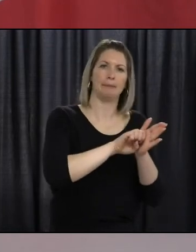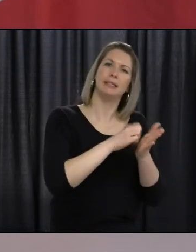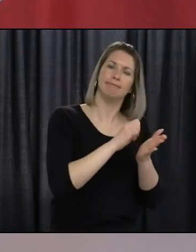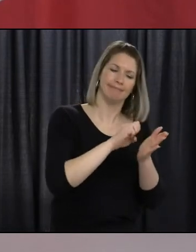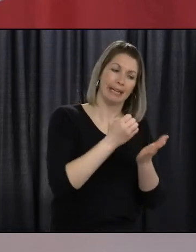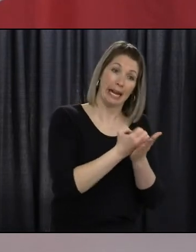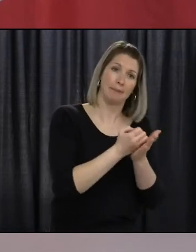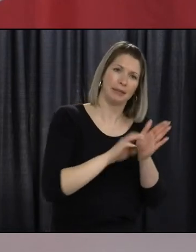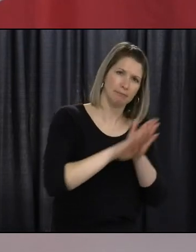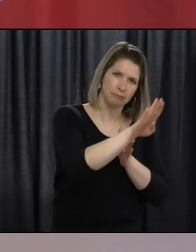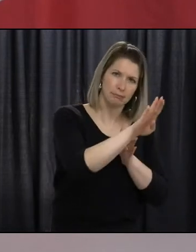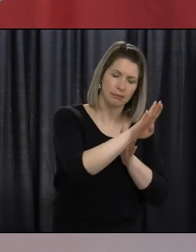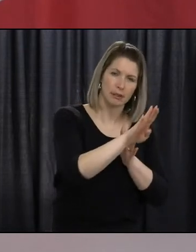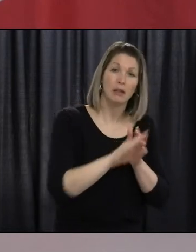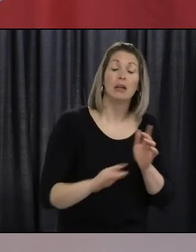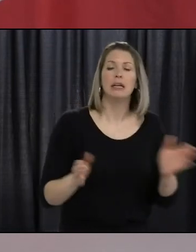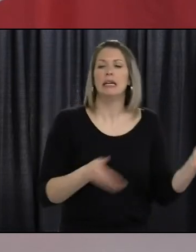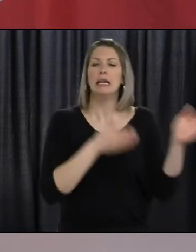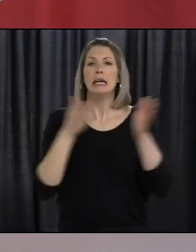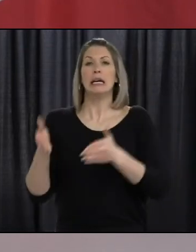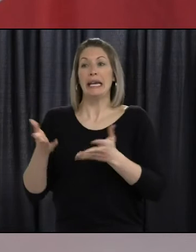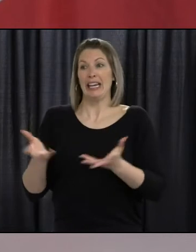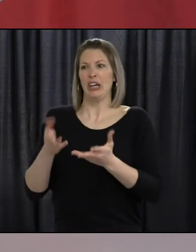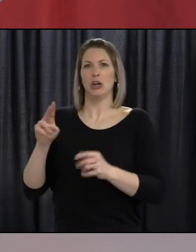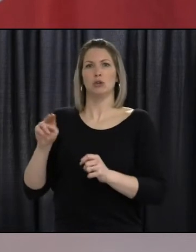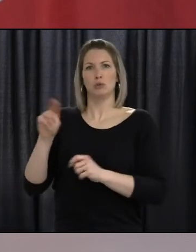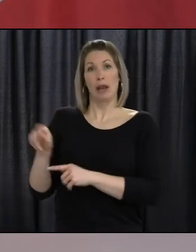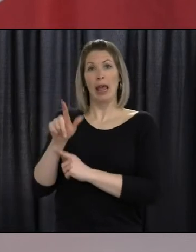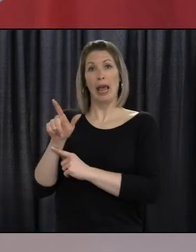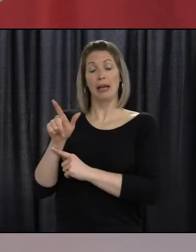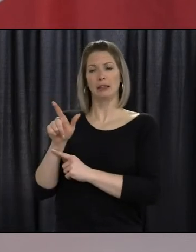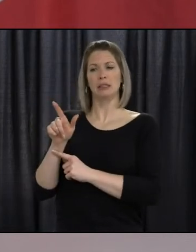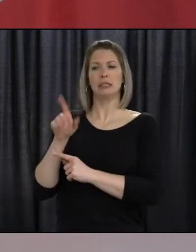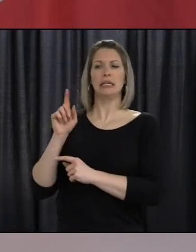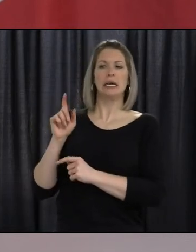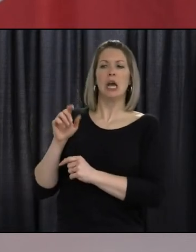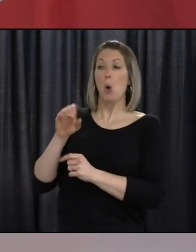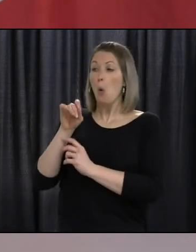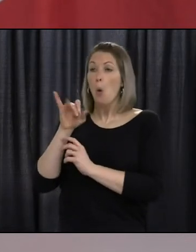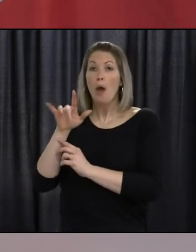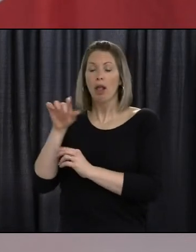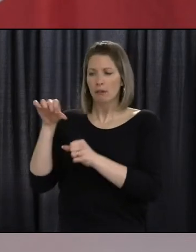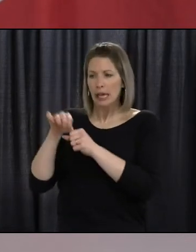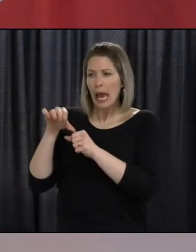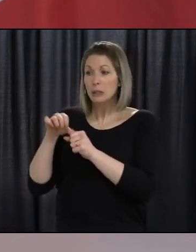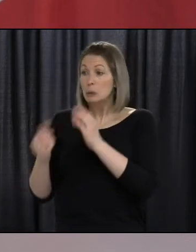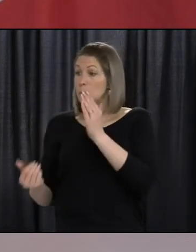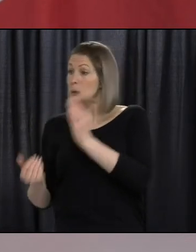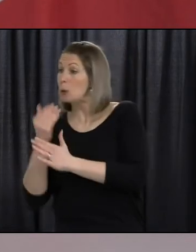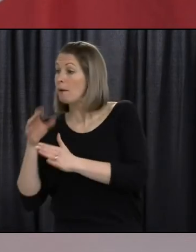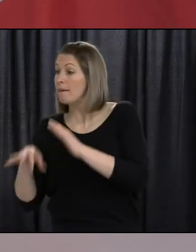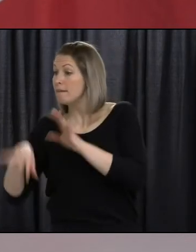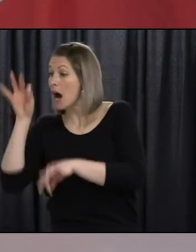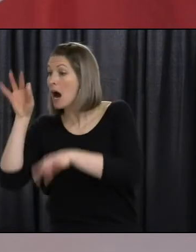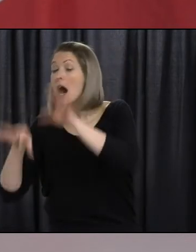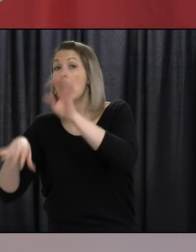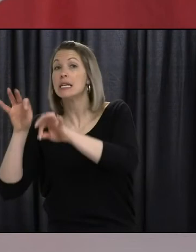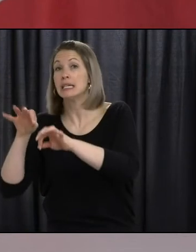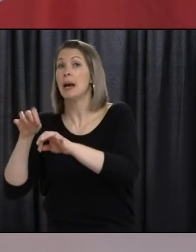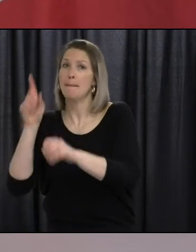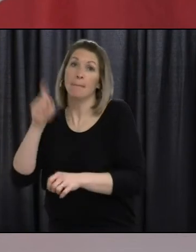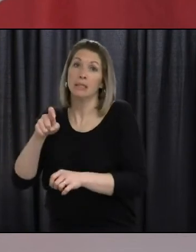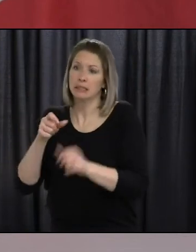around exploration. An exploration for us is something that we see as key to the future of the project of our offshore